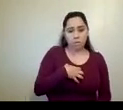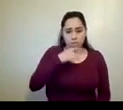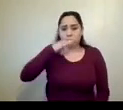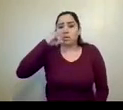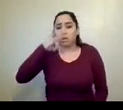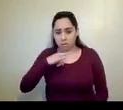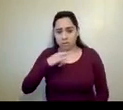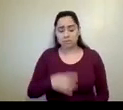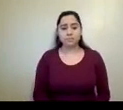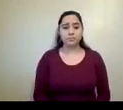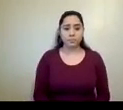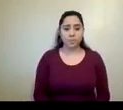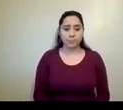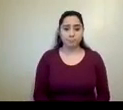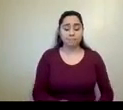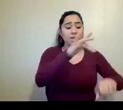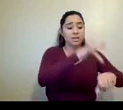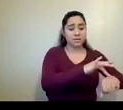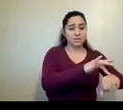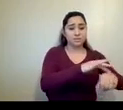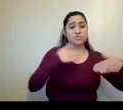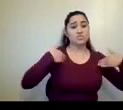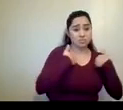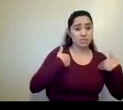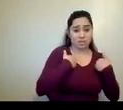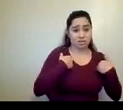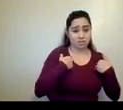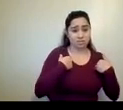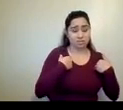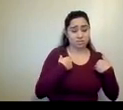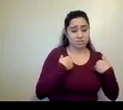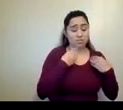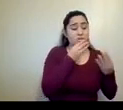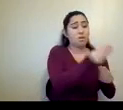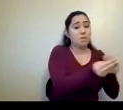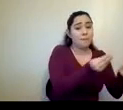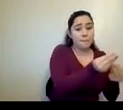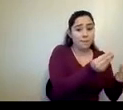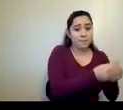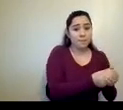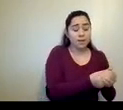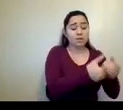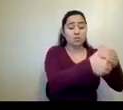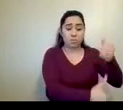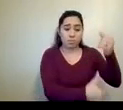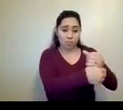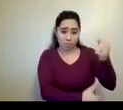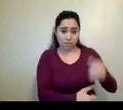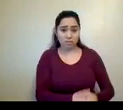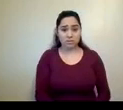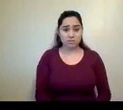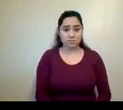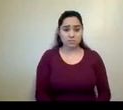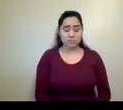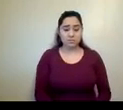sneezing, after touching an animal, animal feed, or animal waste, after handling pet food or pet